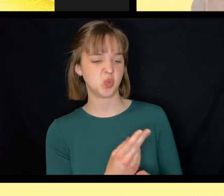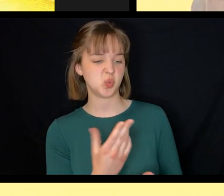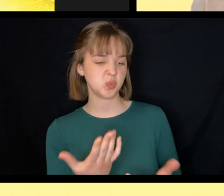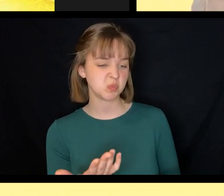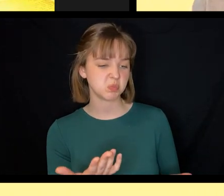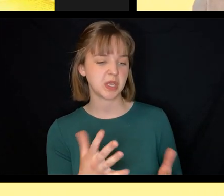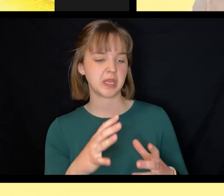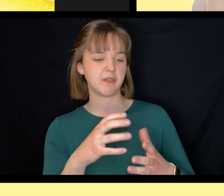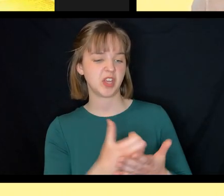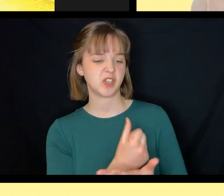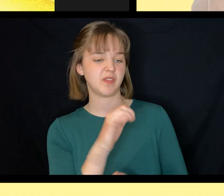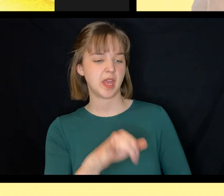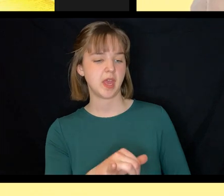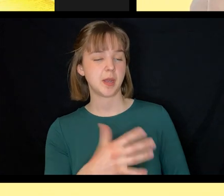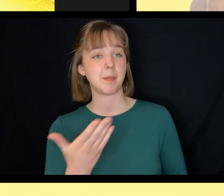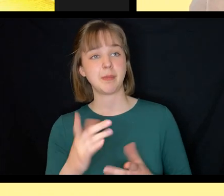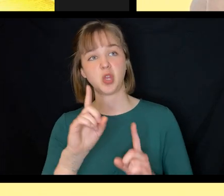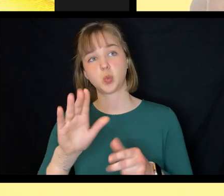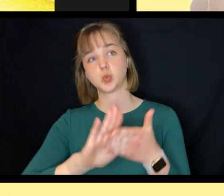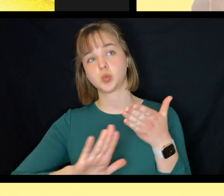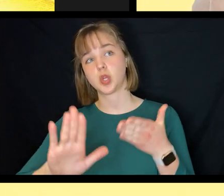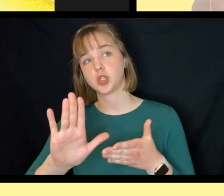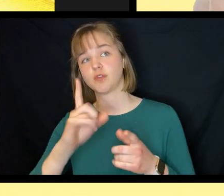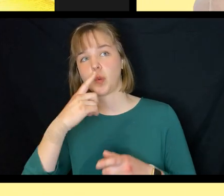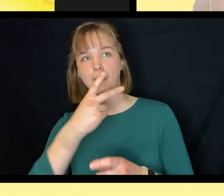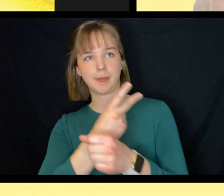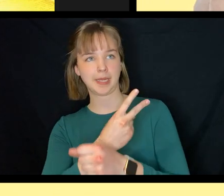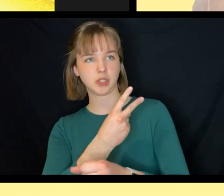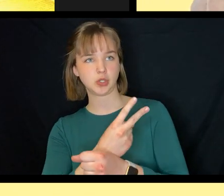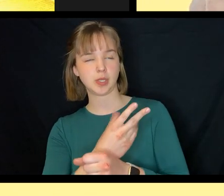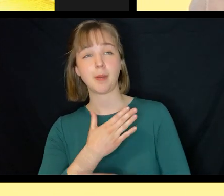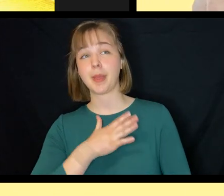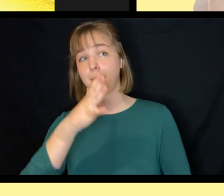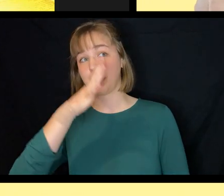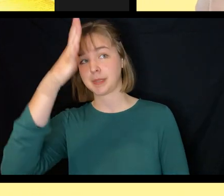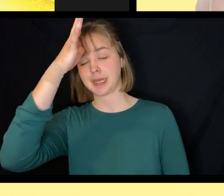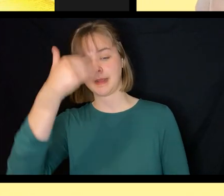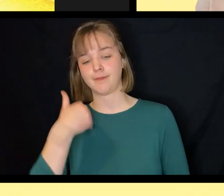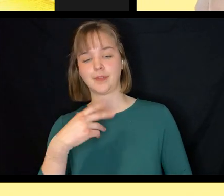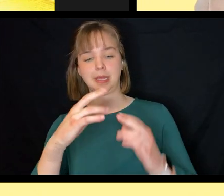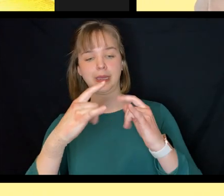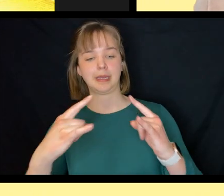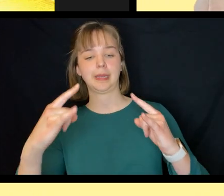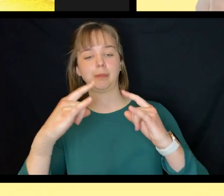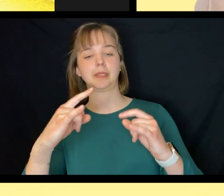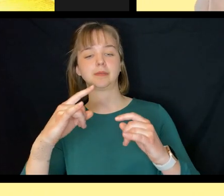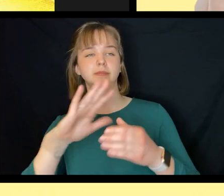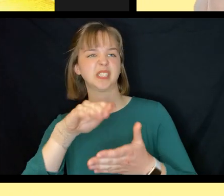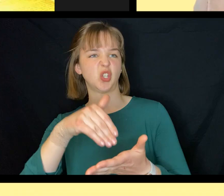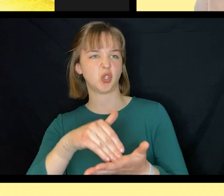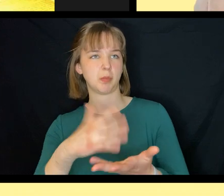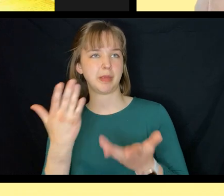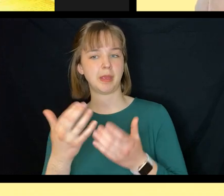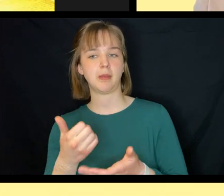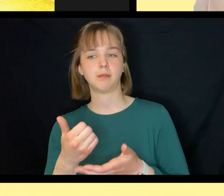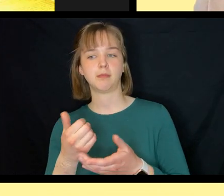maybe go back and get my master's. I'm going to help out my parents. They own a retreat center in West Virginia. Cool.